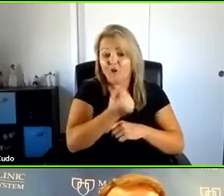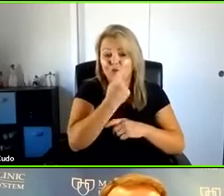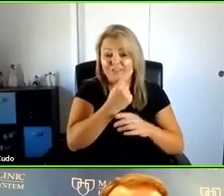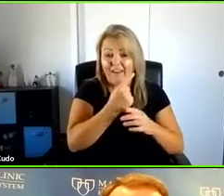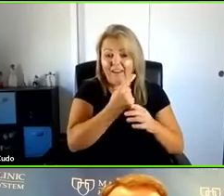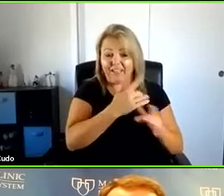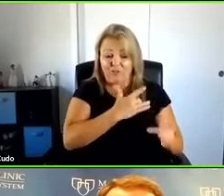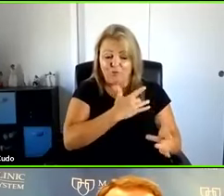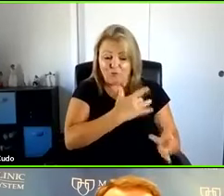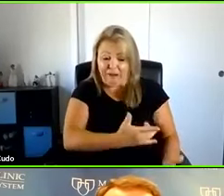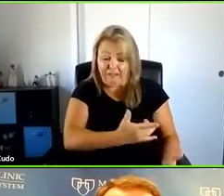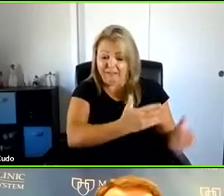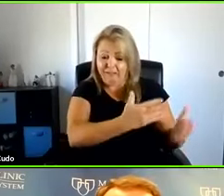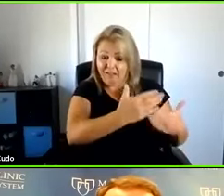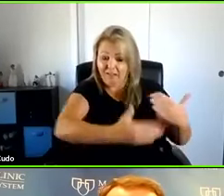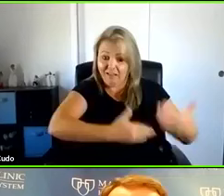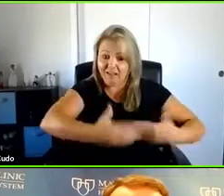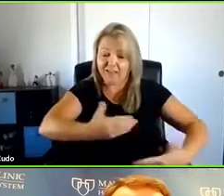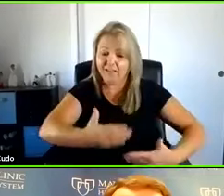trend.